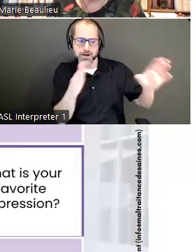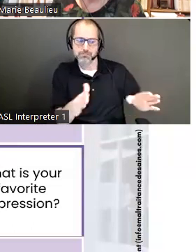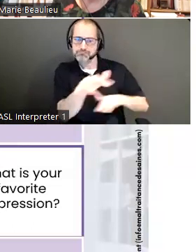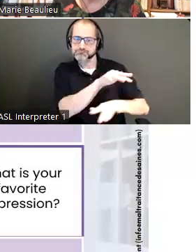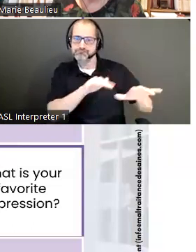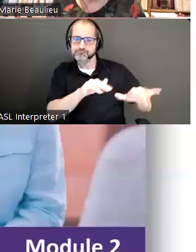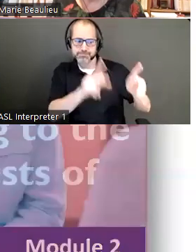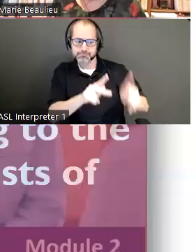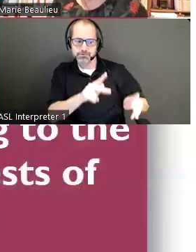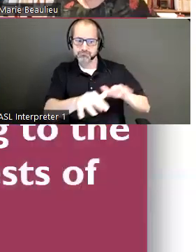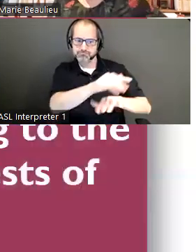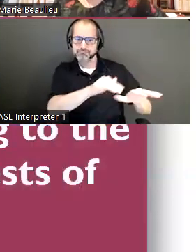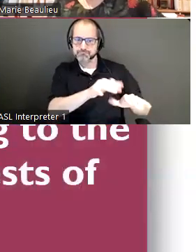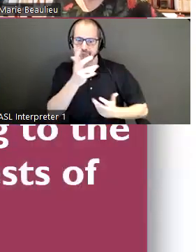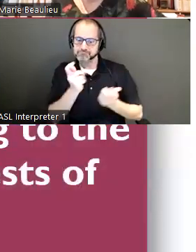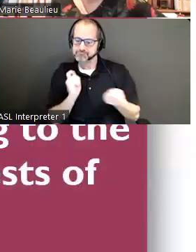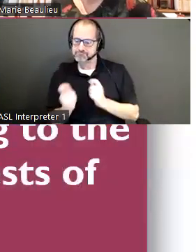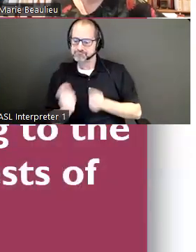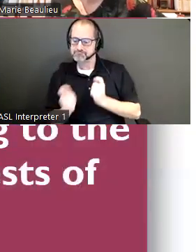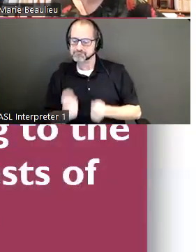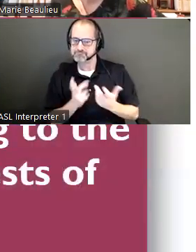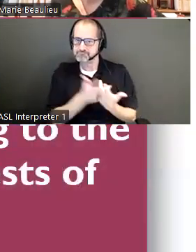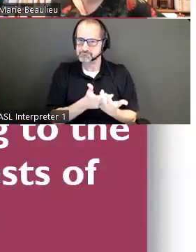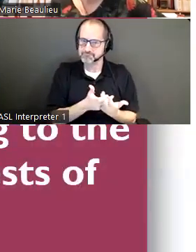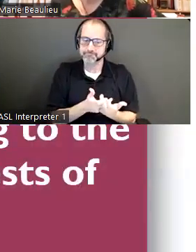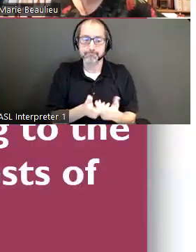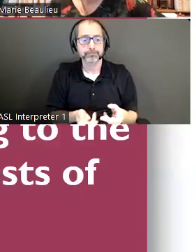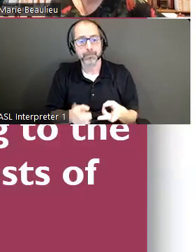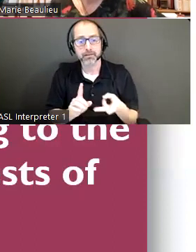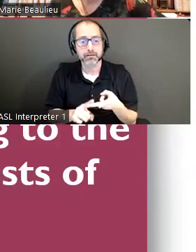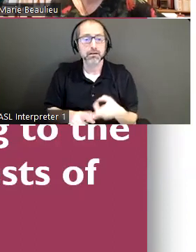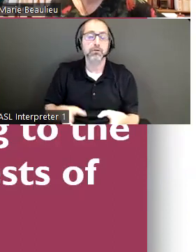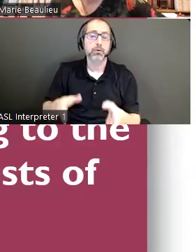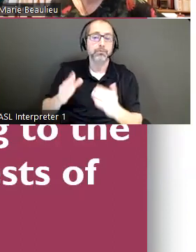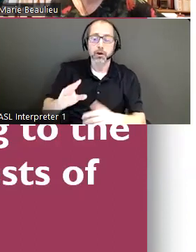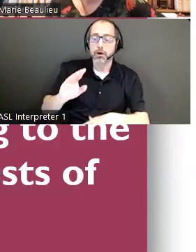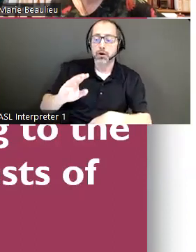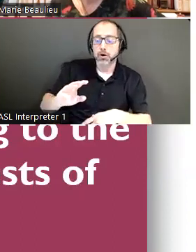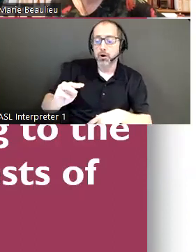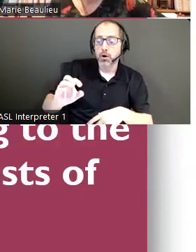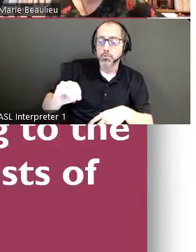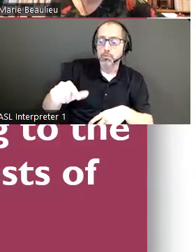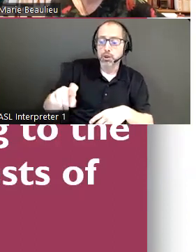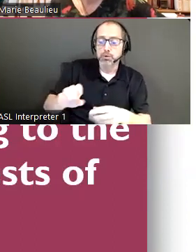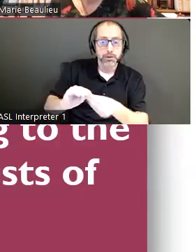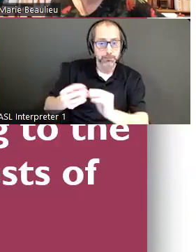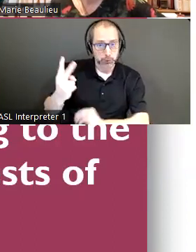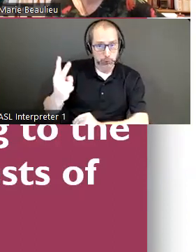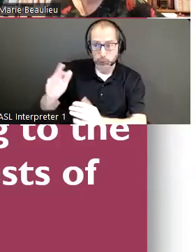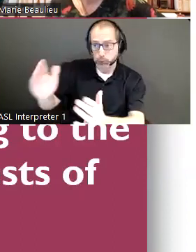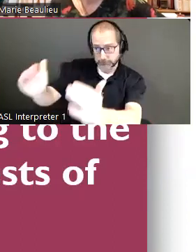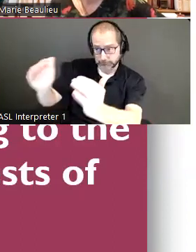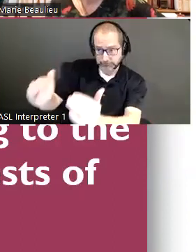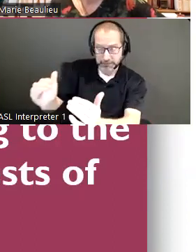of the residents. Module 2 aim to improve the process